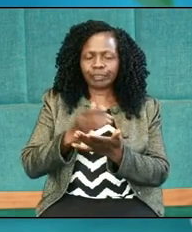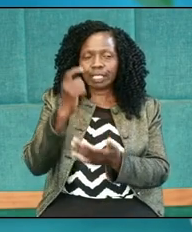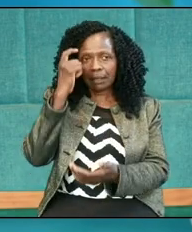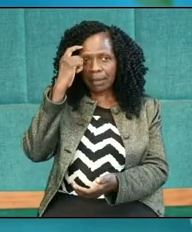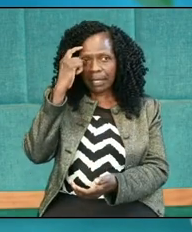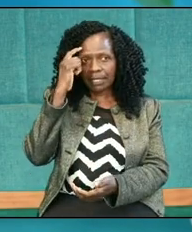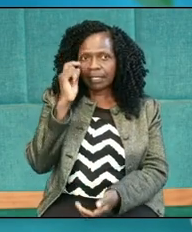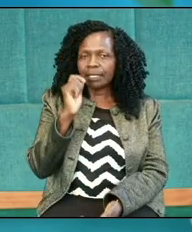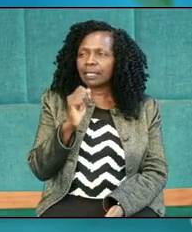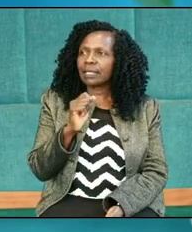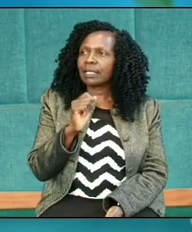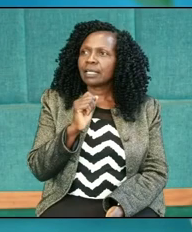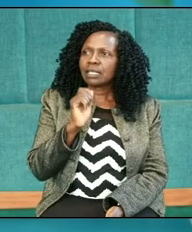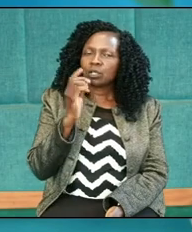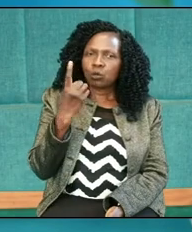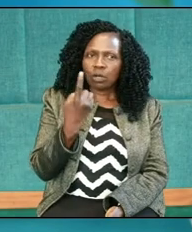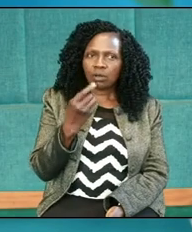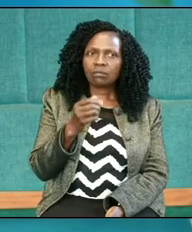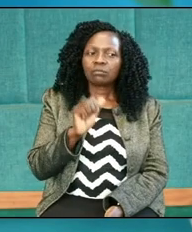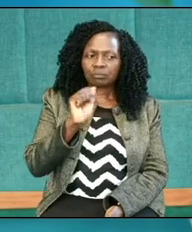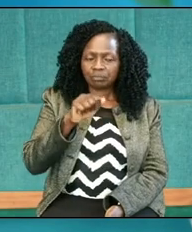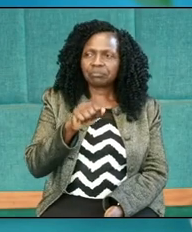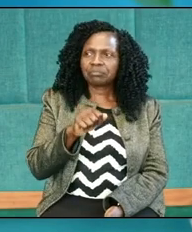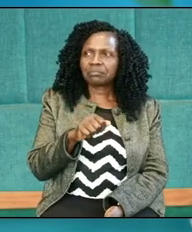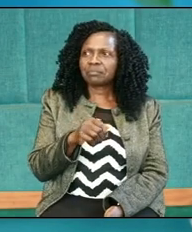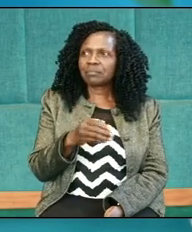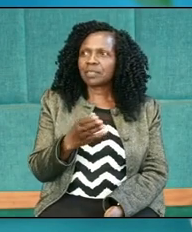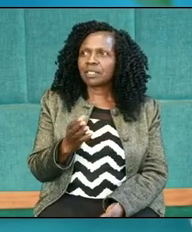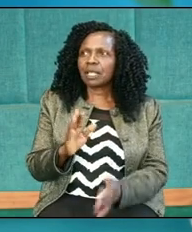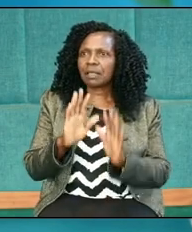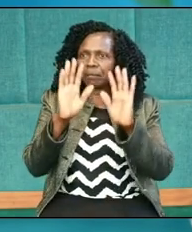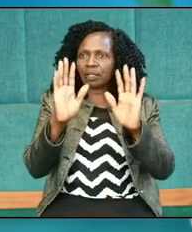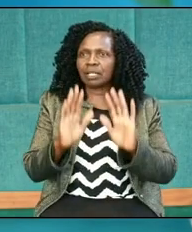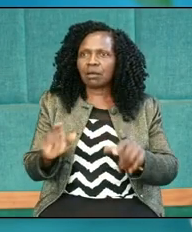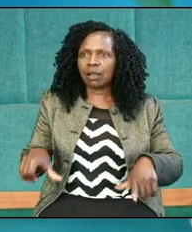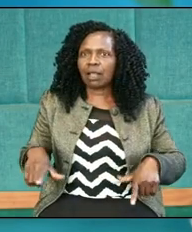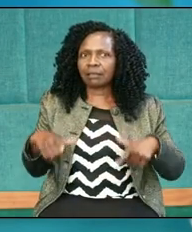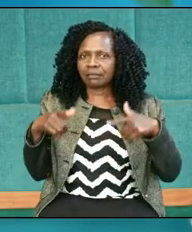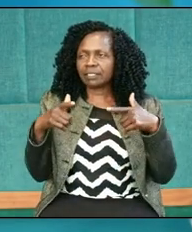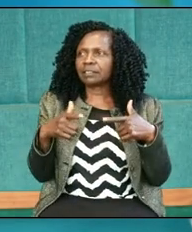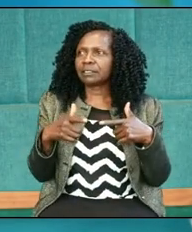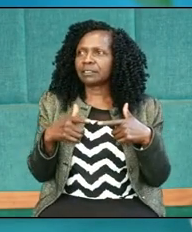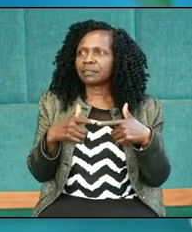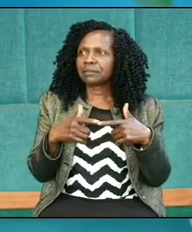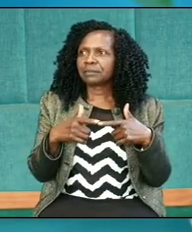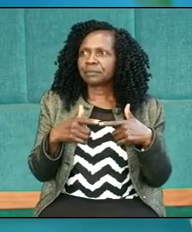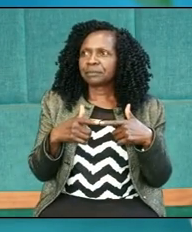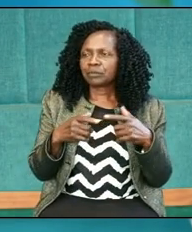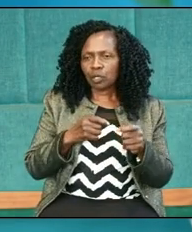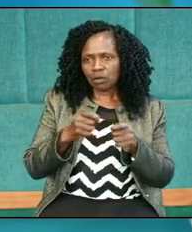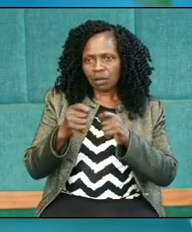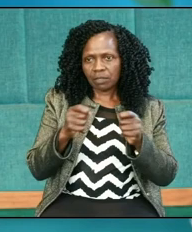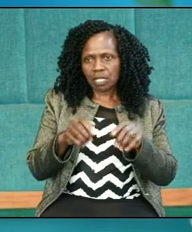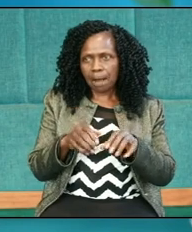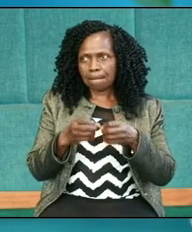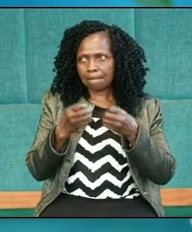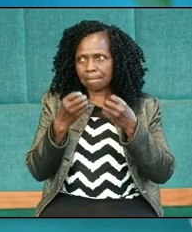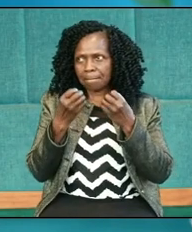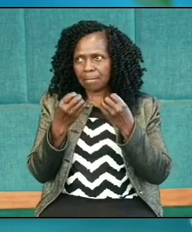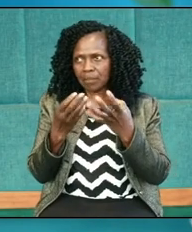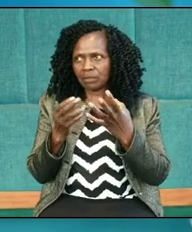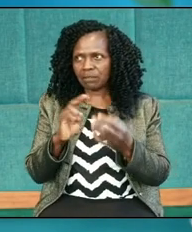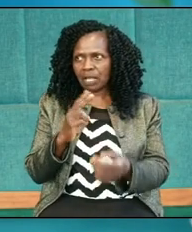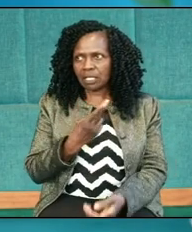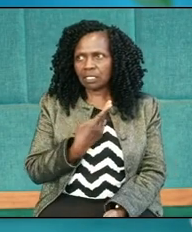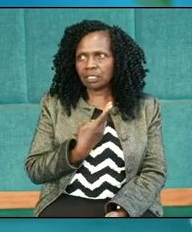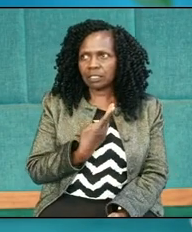mind is one of those engines in our lives that drives most of us and